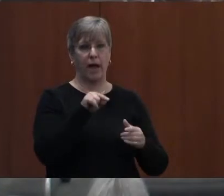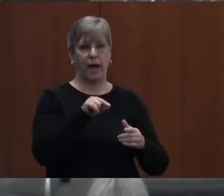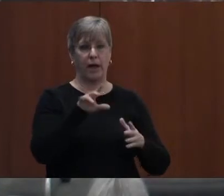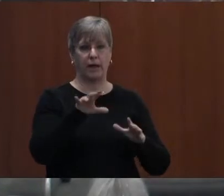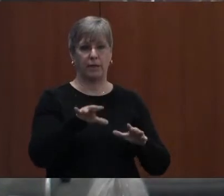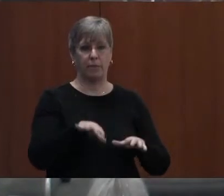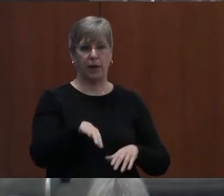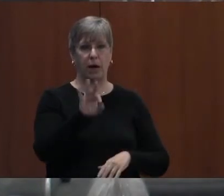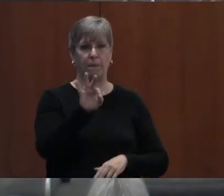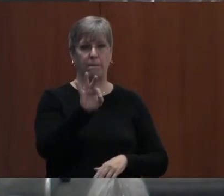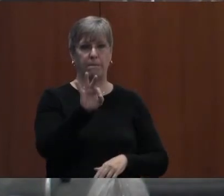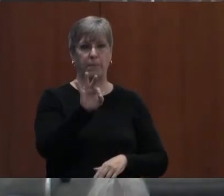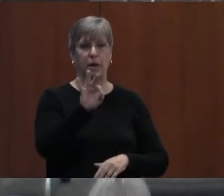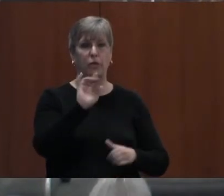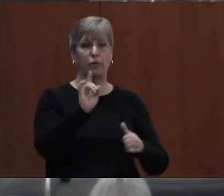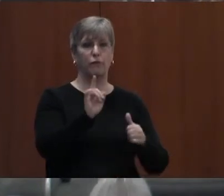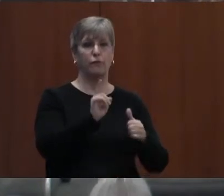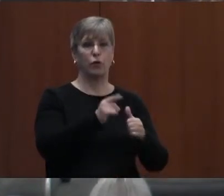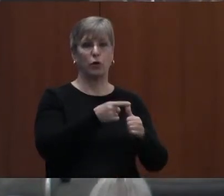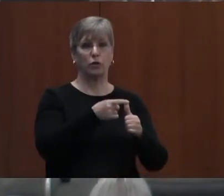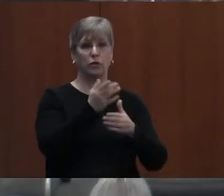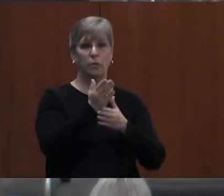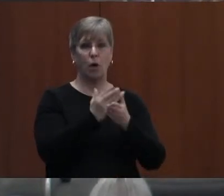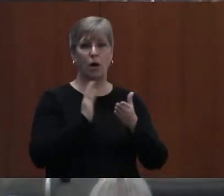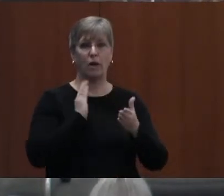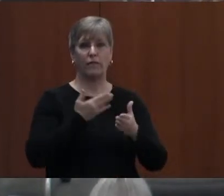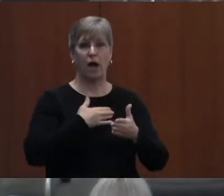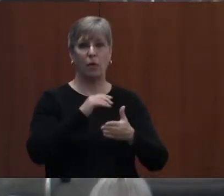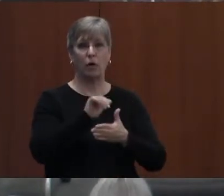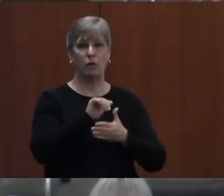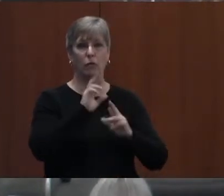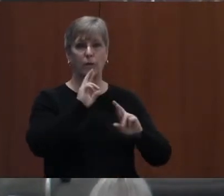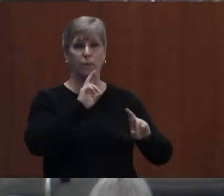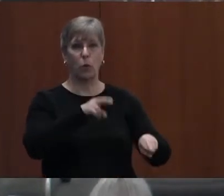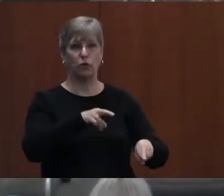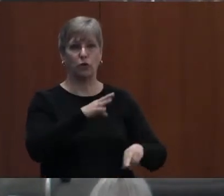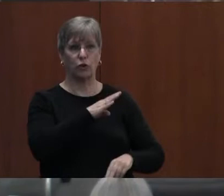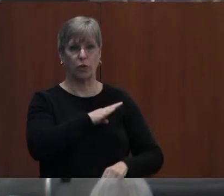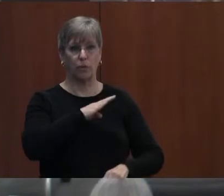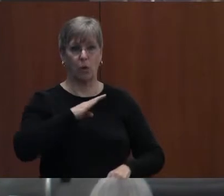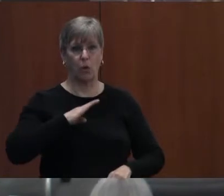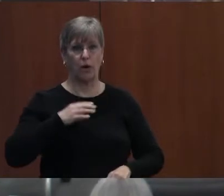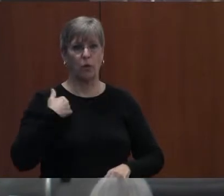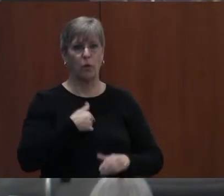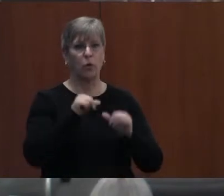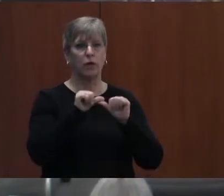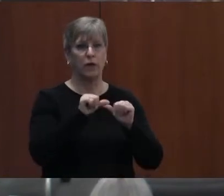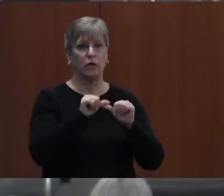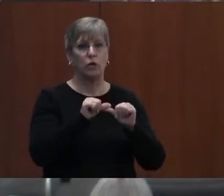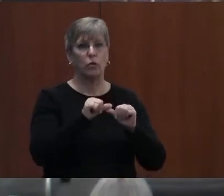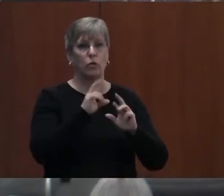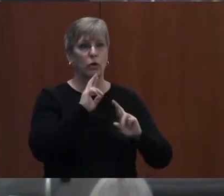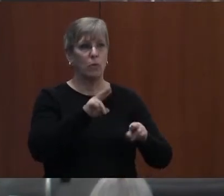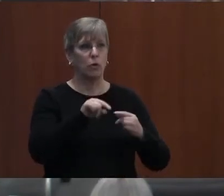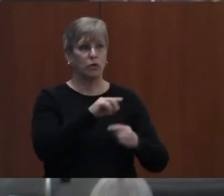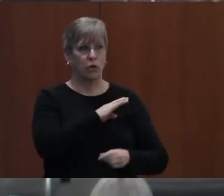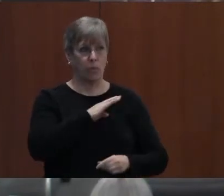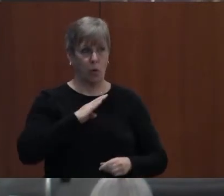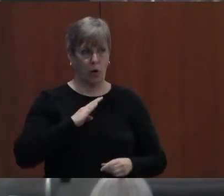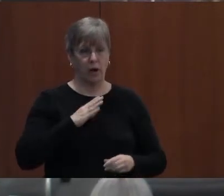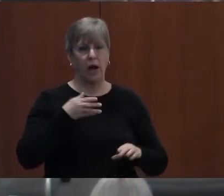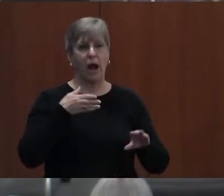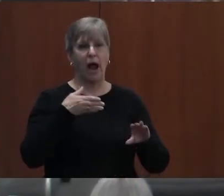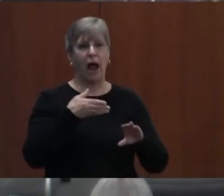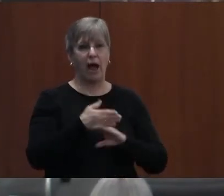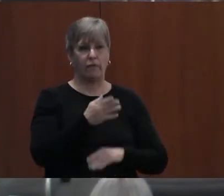up the first part of reports to the board, and we'll continue then with reports to the board